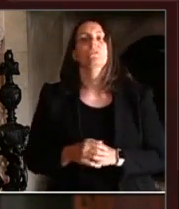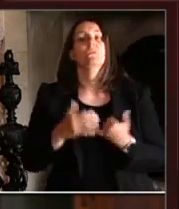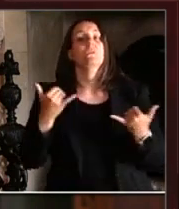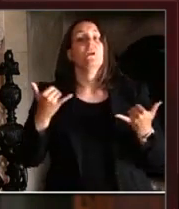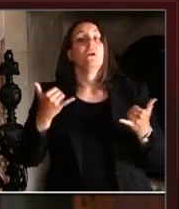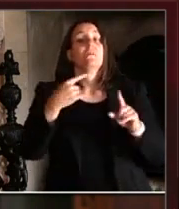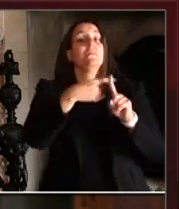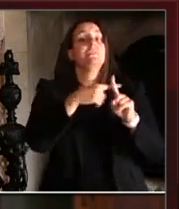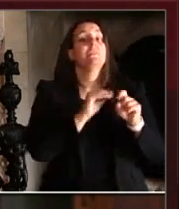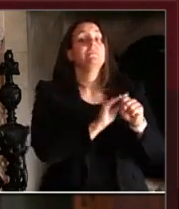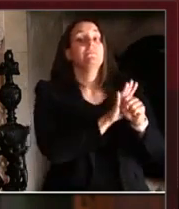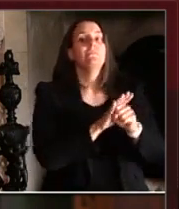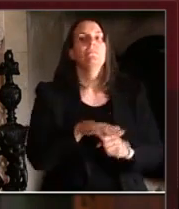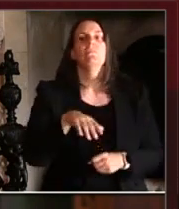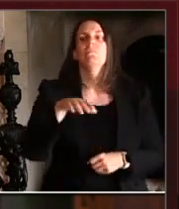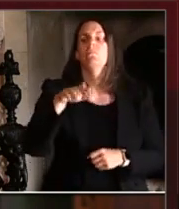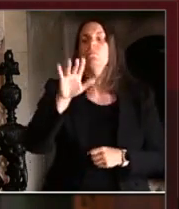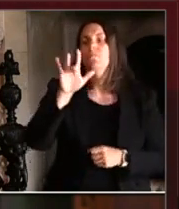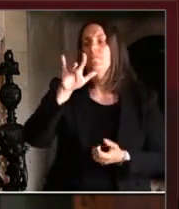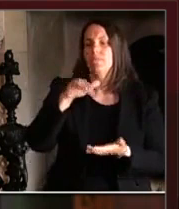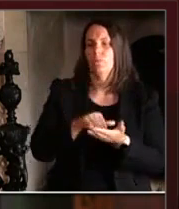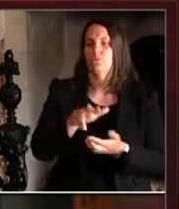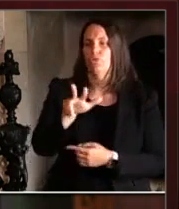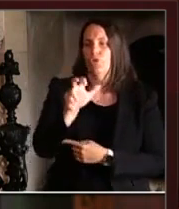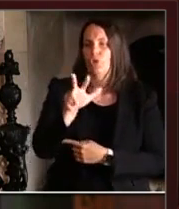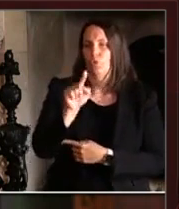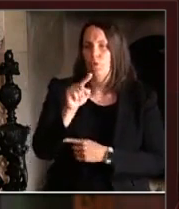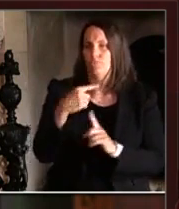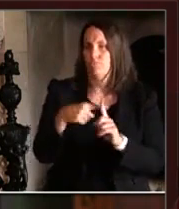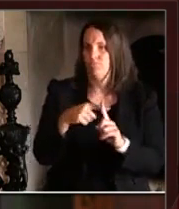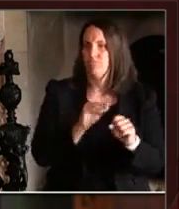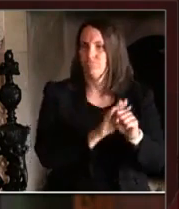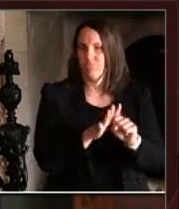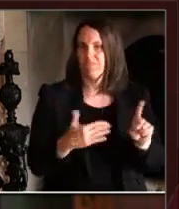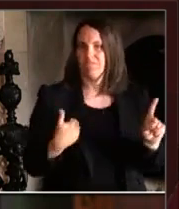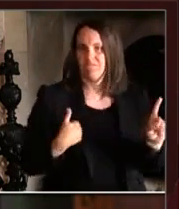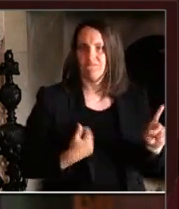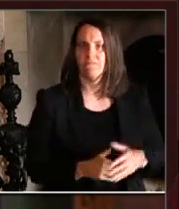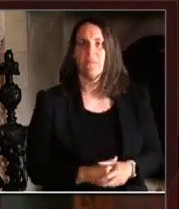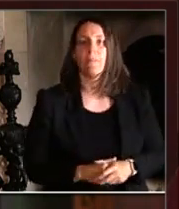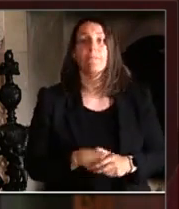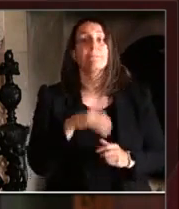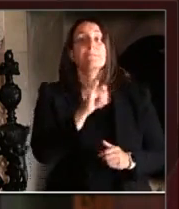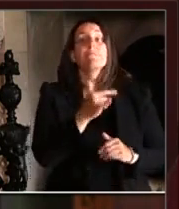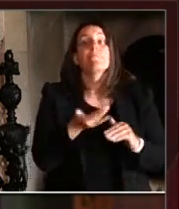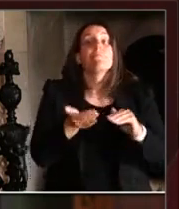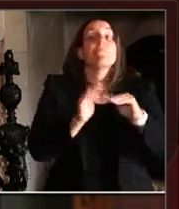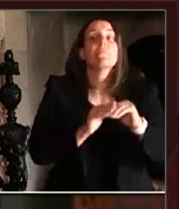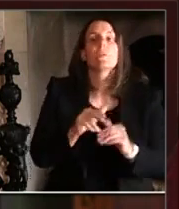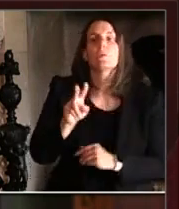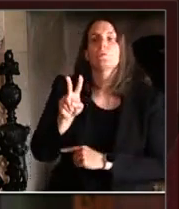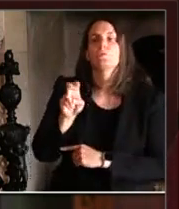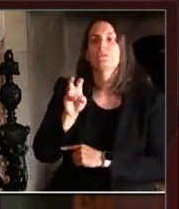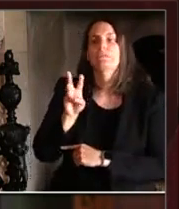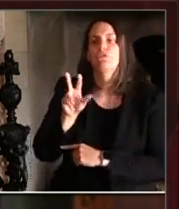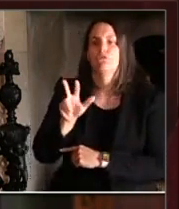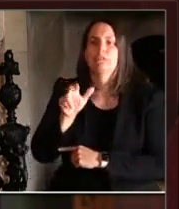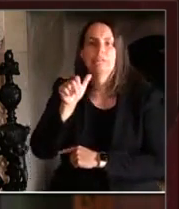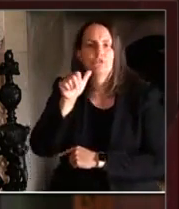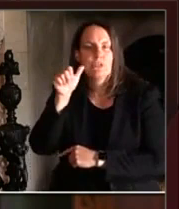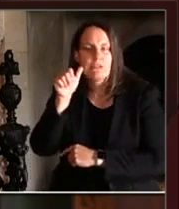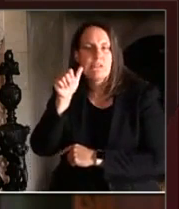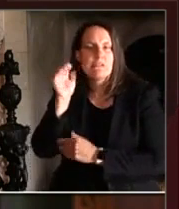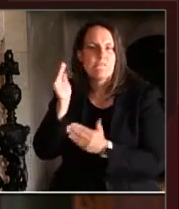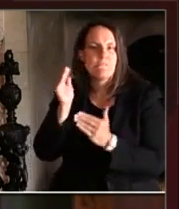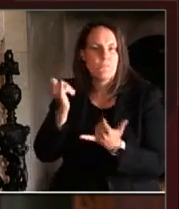25,331 confirmed positive COVID cases here in Wisconsin, which is an increase of 263 cases over yesterday. And